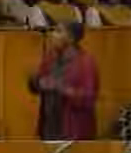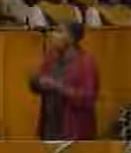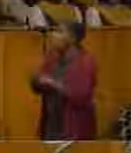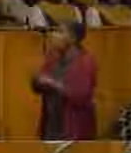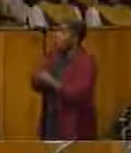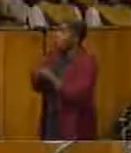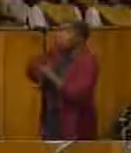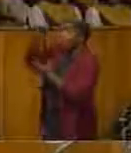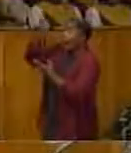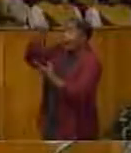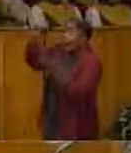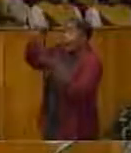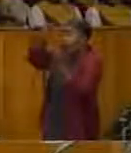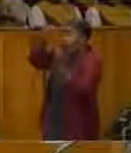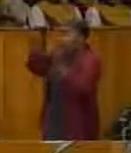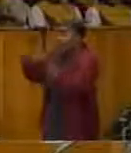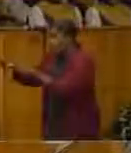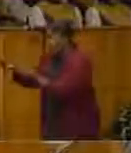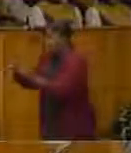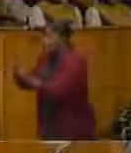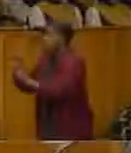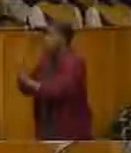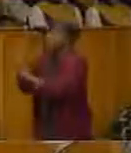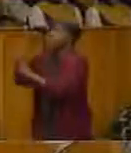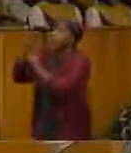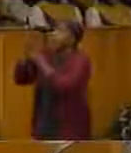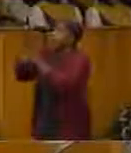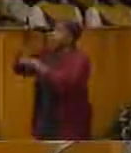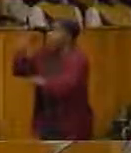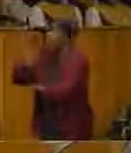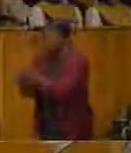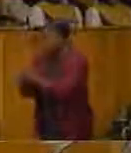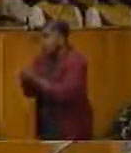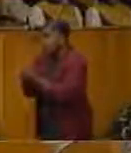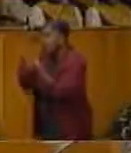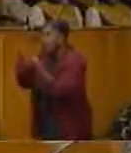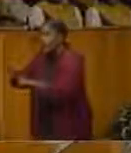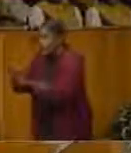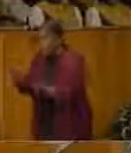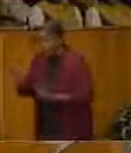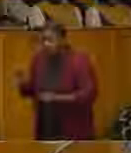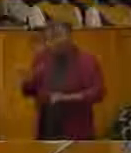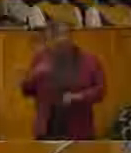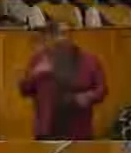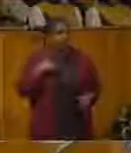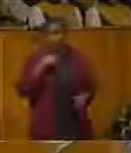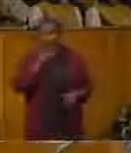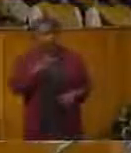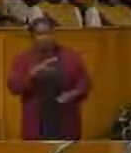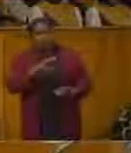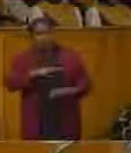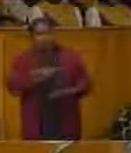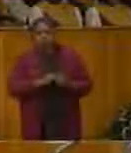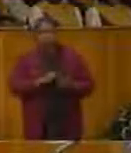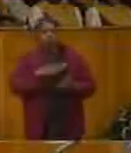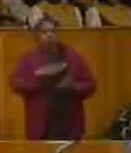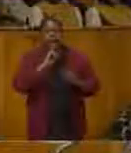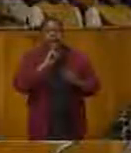God has given you and you're giving it back to God." He was not content with my